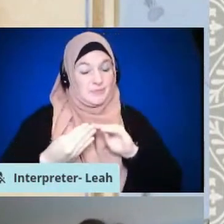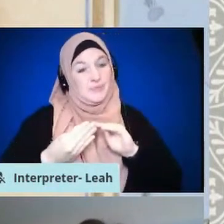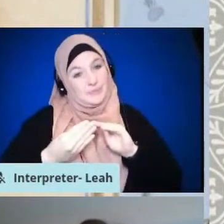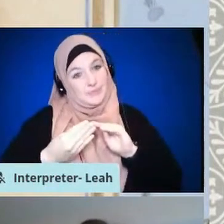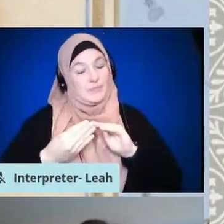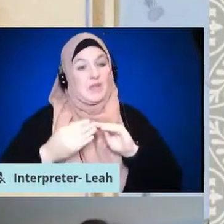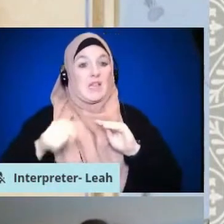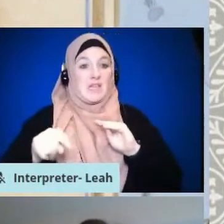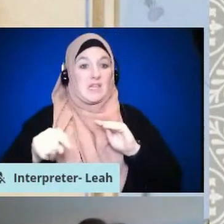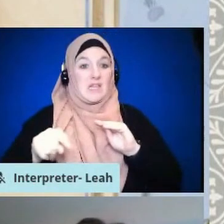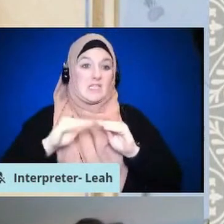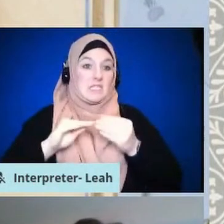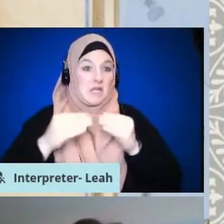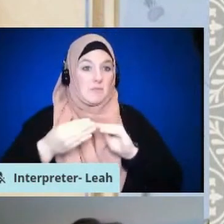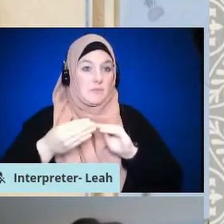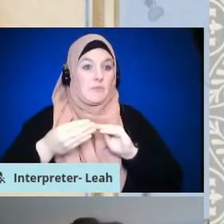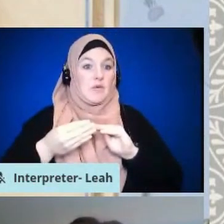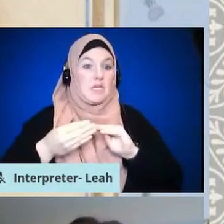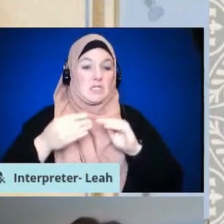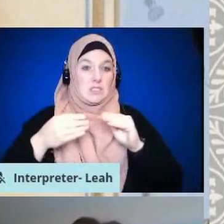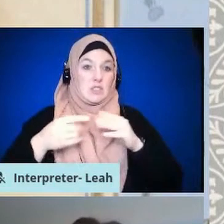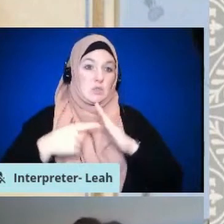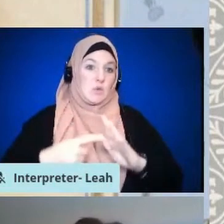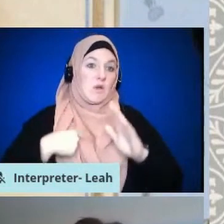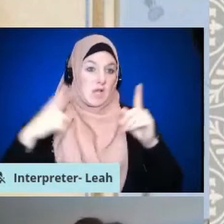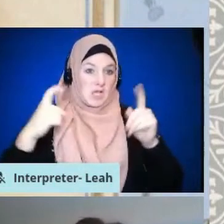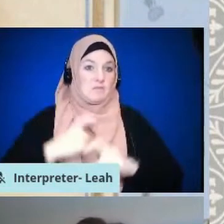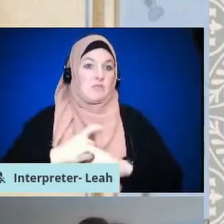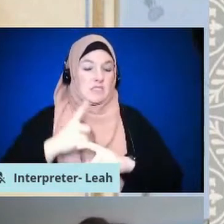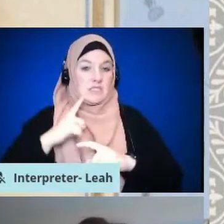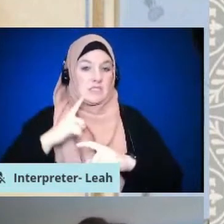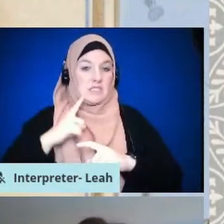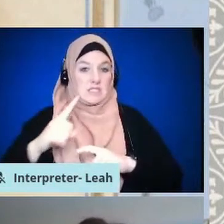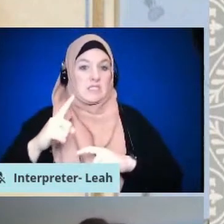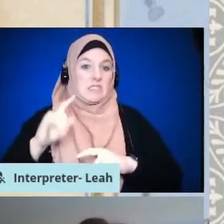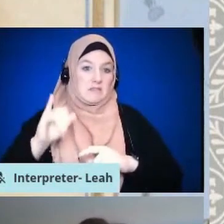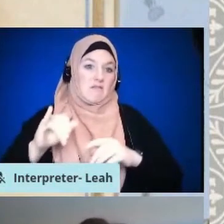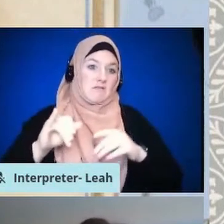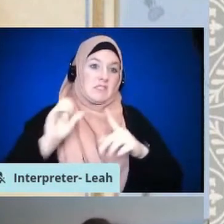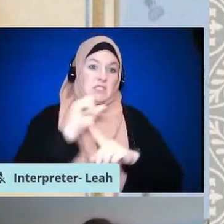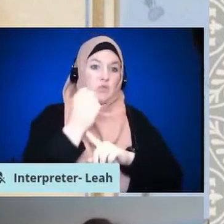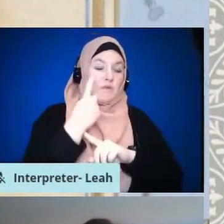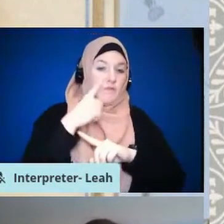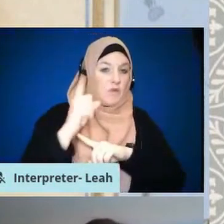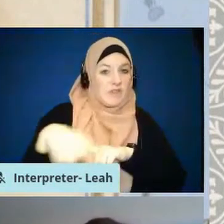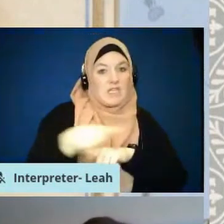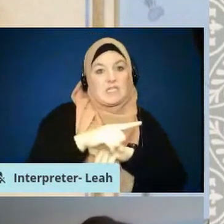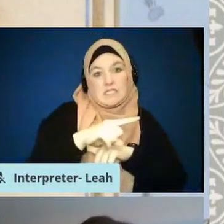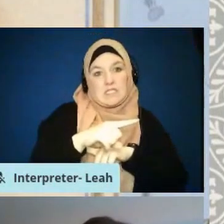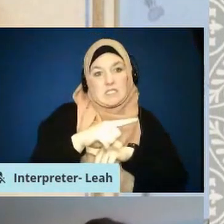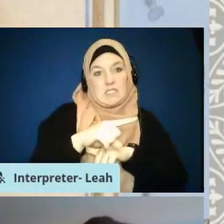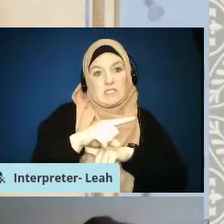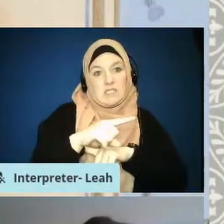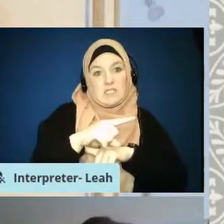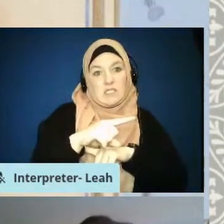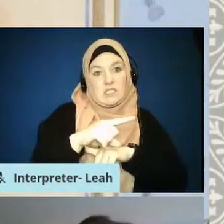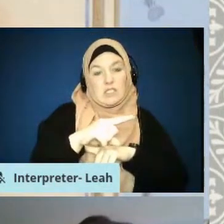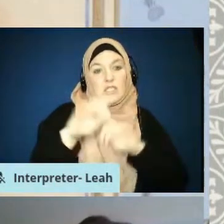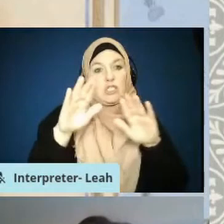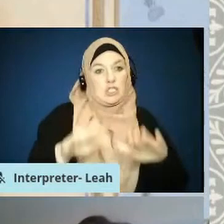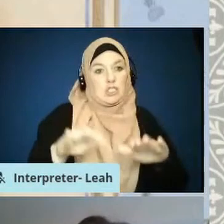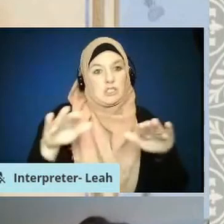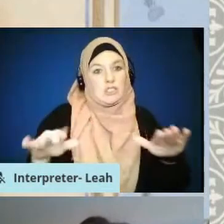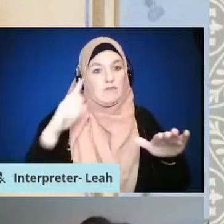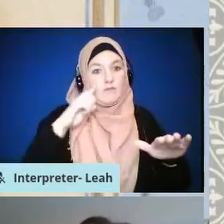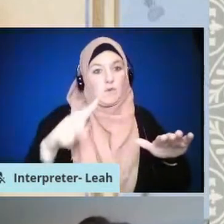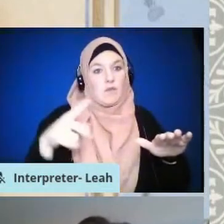Um, these numbers elaborate how complex is the situation for those children during the